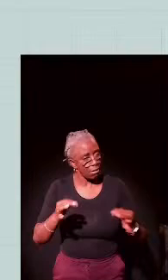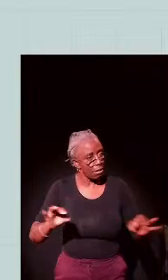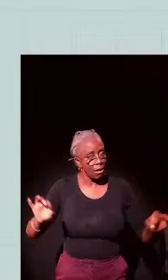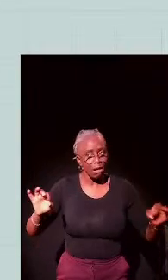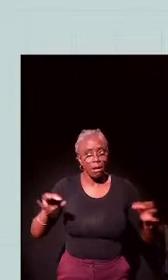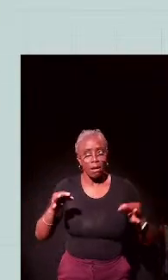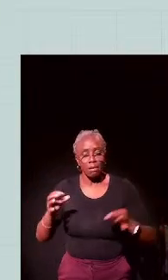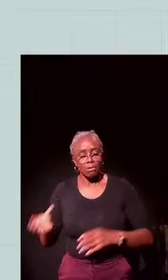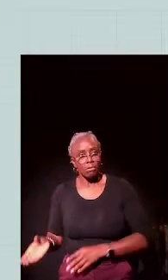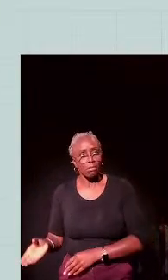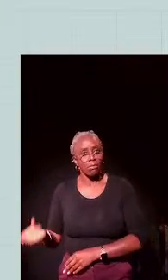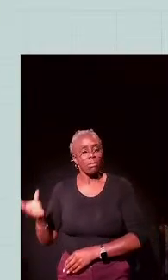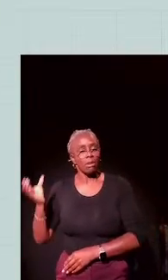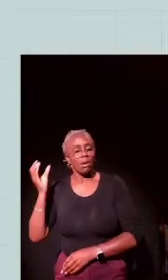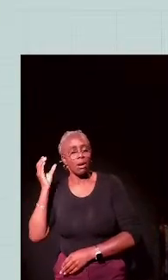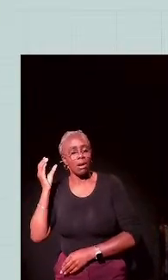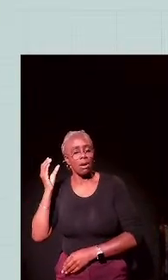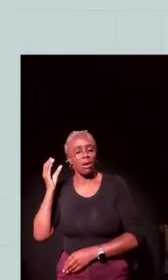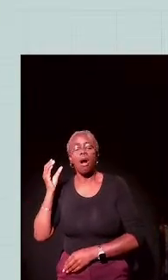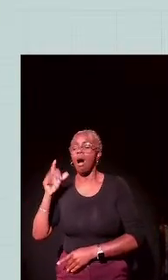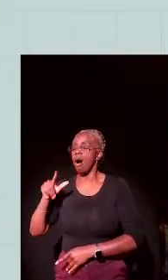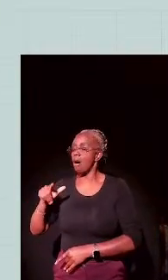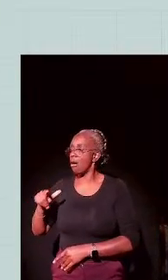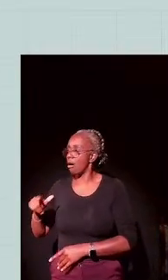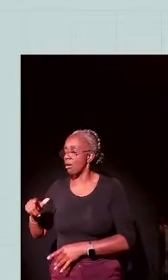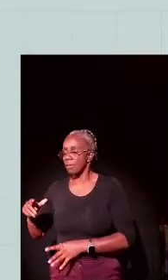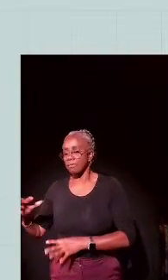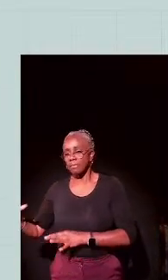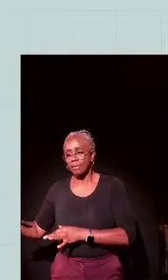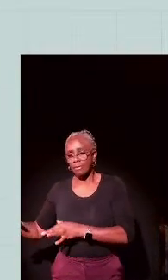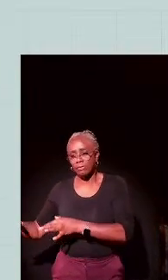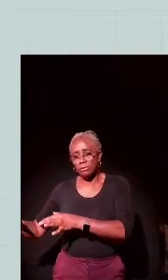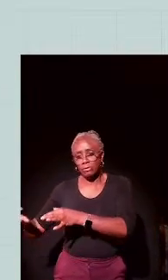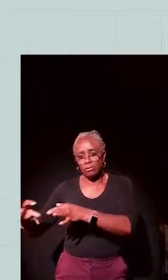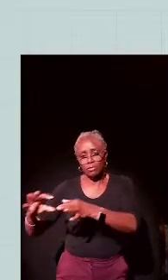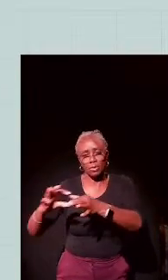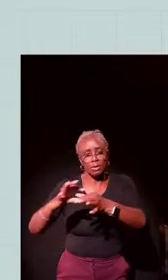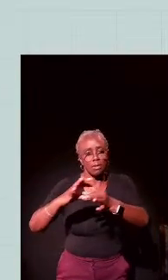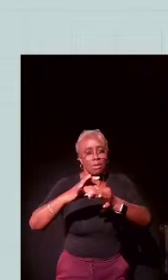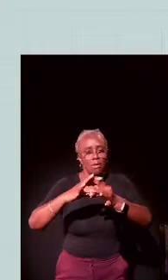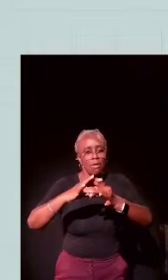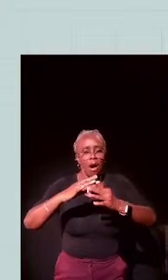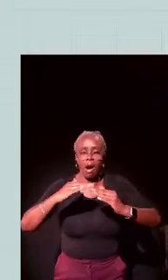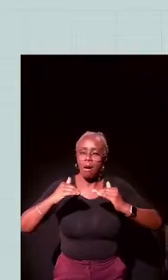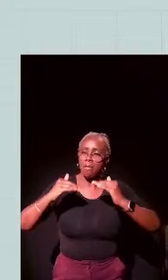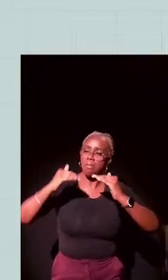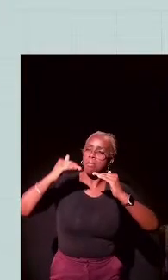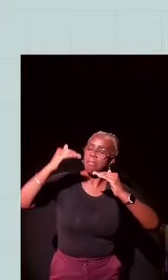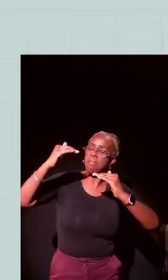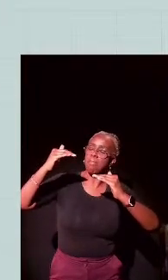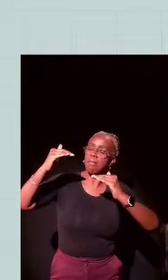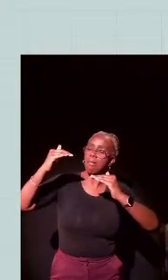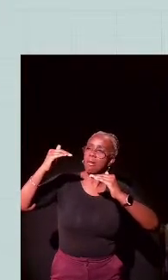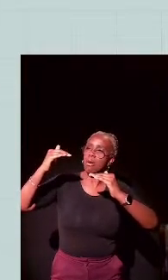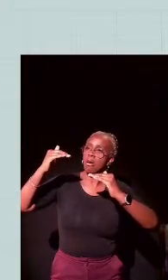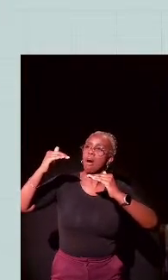a software that would parse and assign a few harmonic notes to the instrument, and that would happen in the background. And as